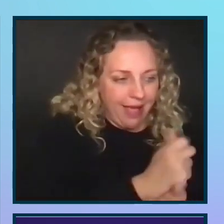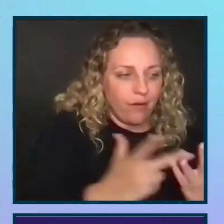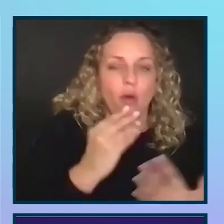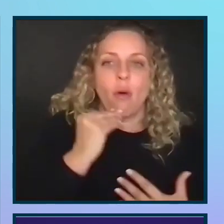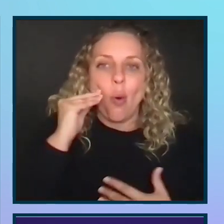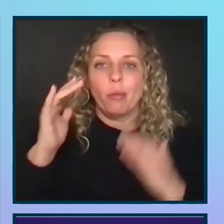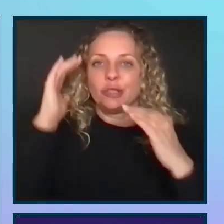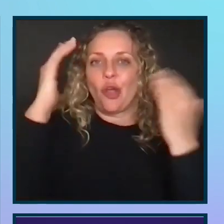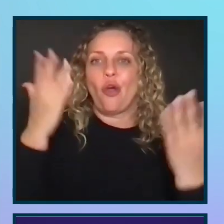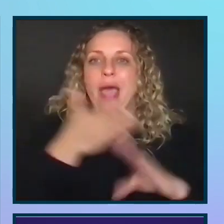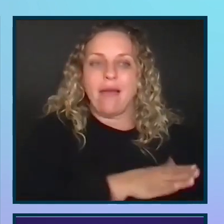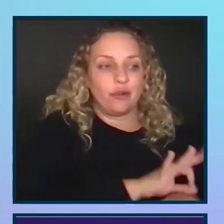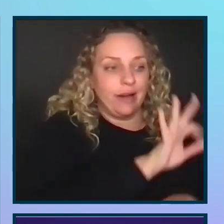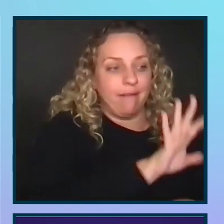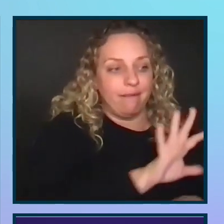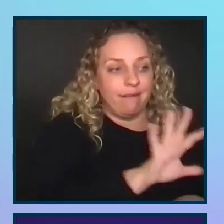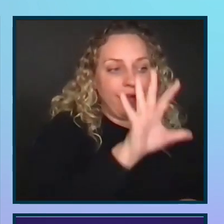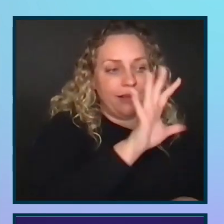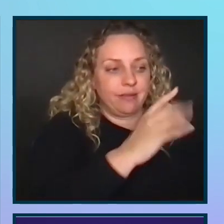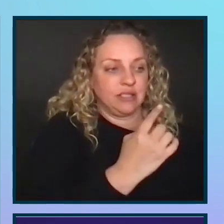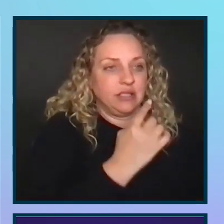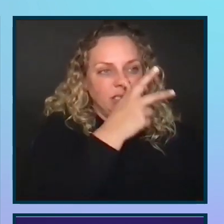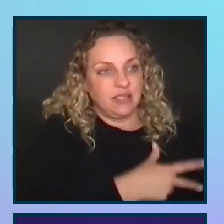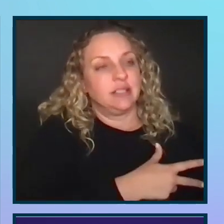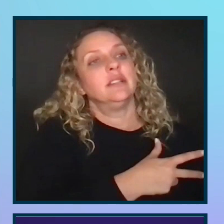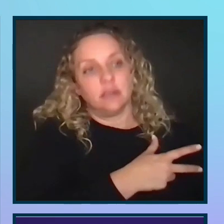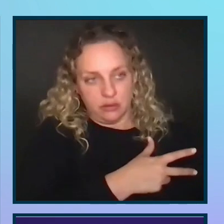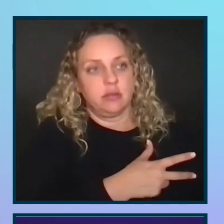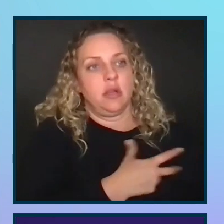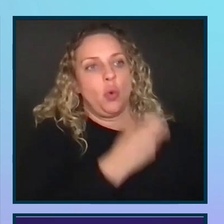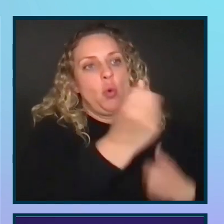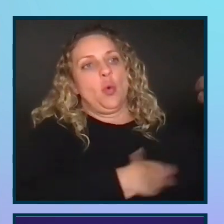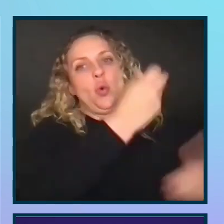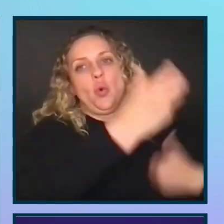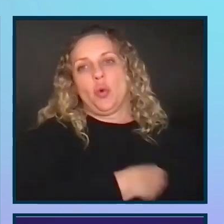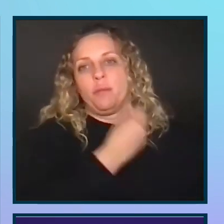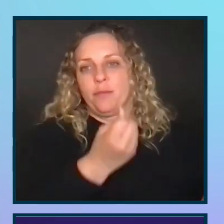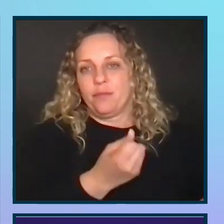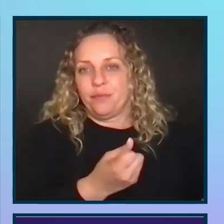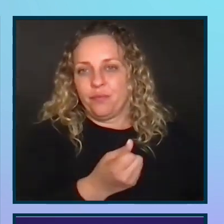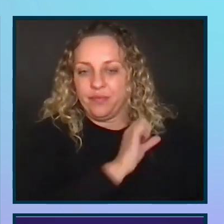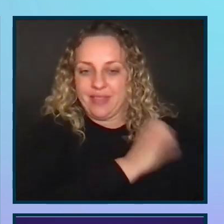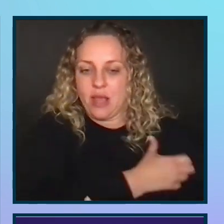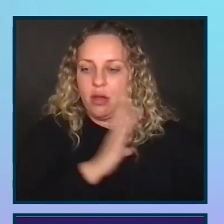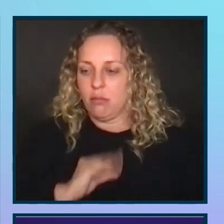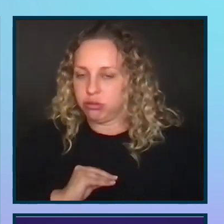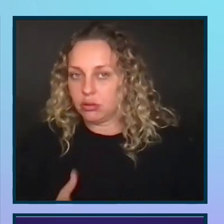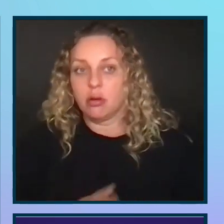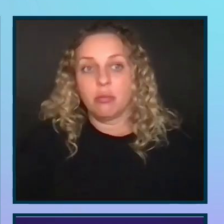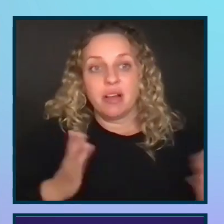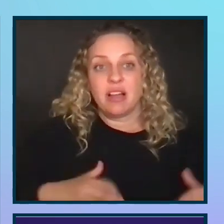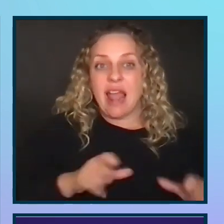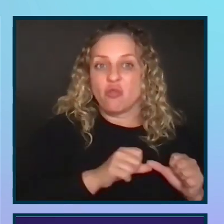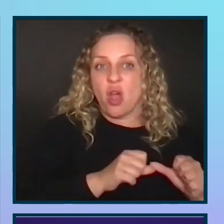as an adult after your 9 to 5 sucks, 3 spoons out of you. Now, somebody with chronic pain, morning routine takes